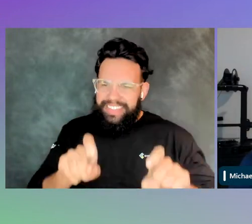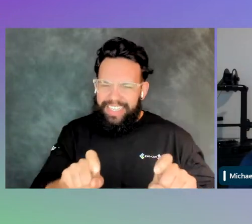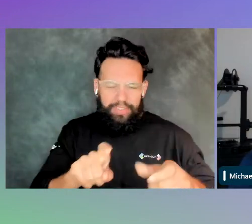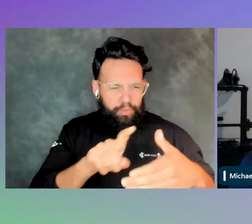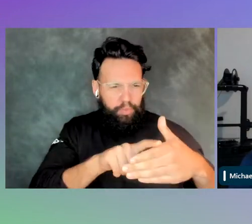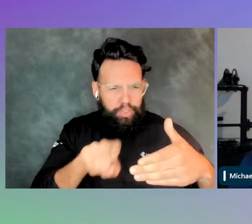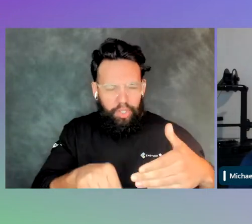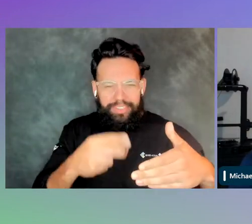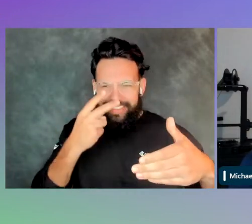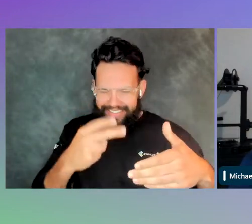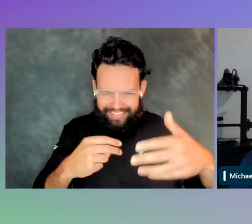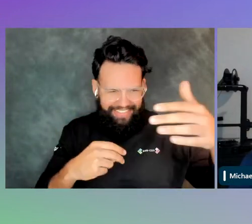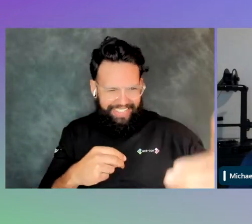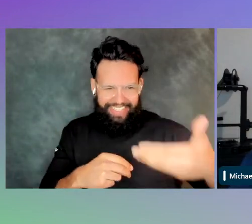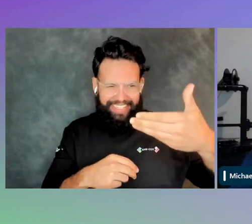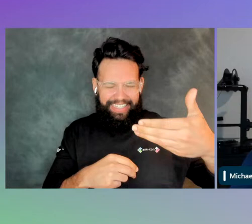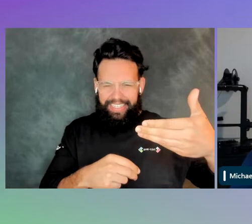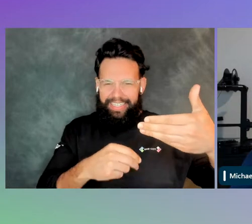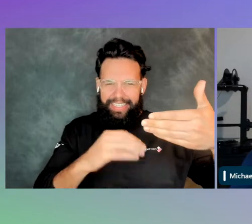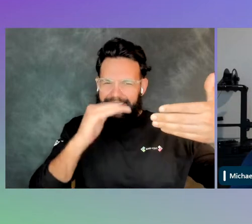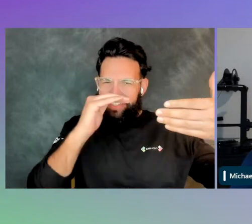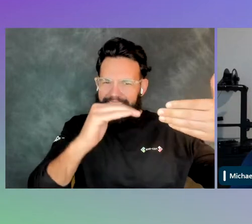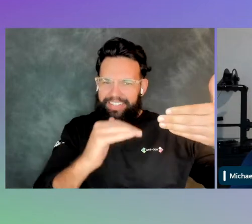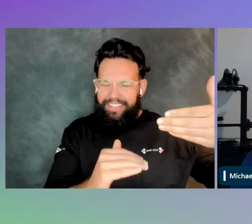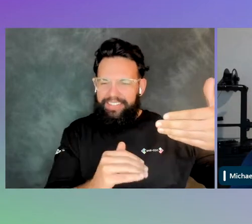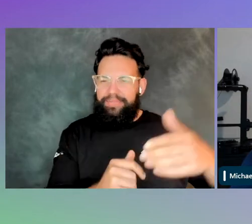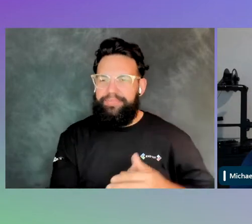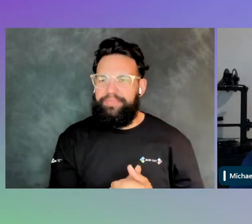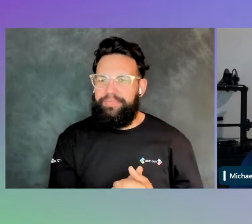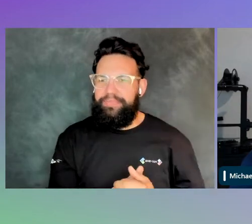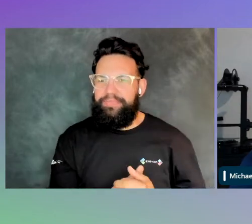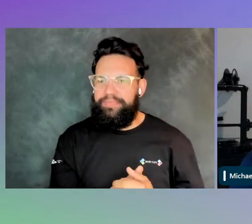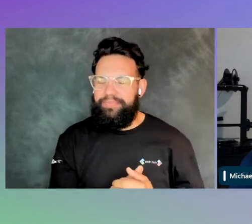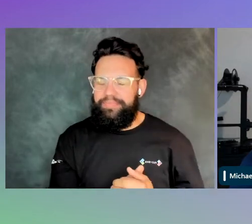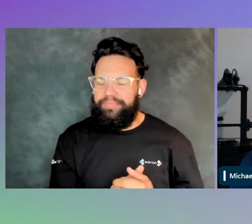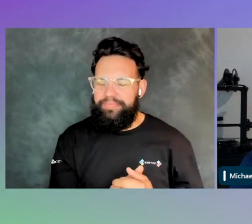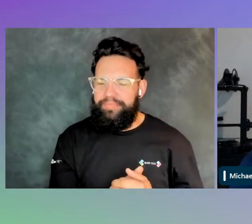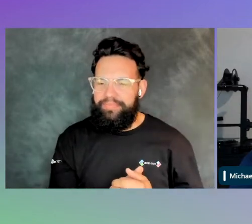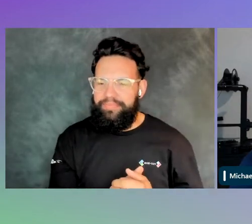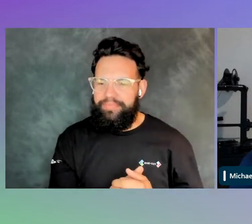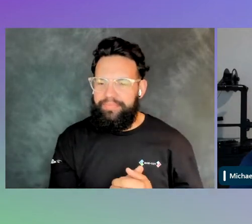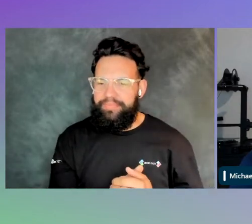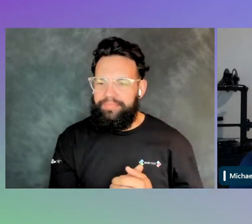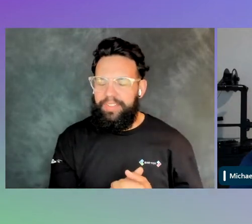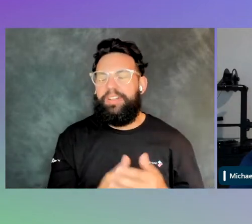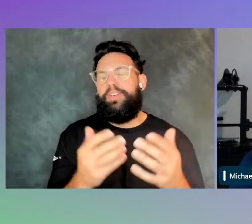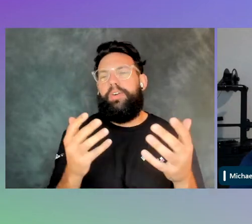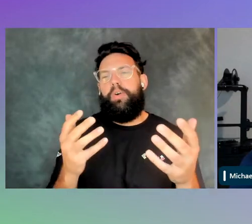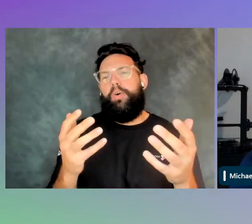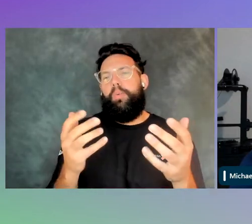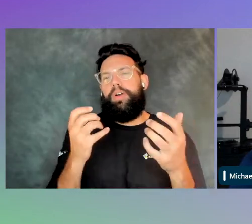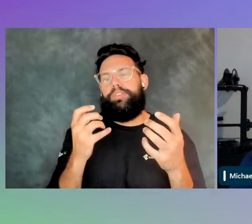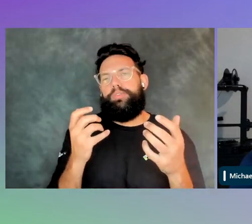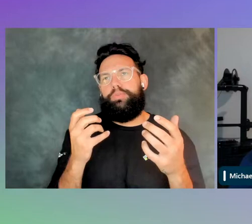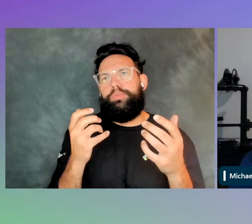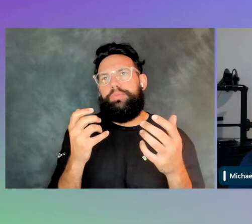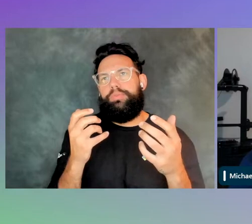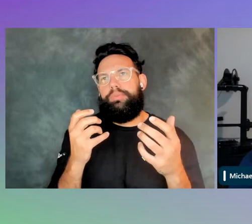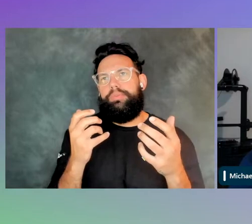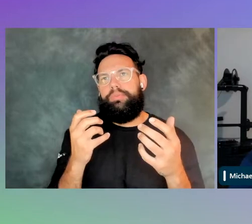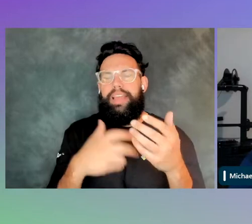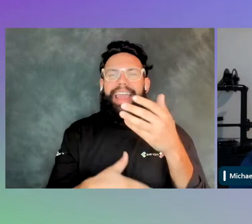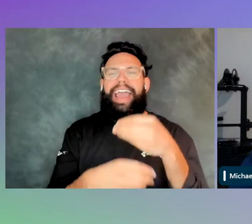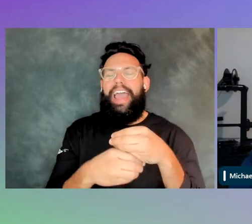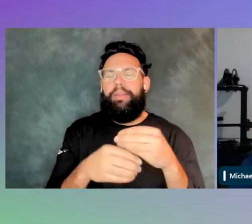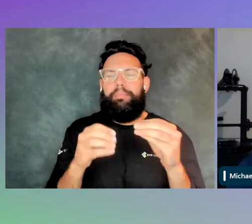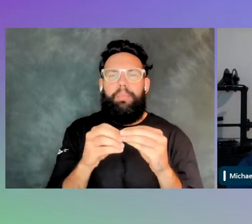The thing that's good to know here to kind of expand on the scope of the question is if you're